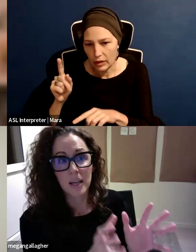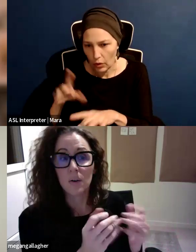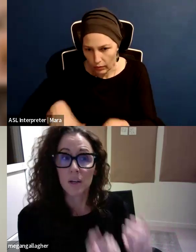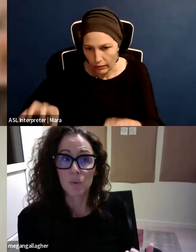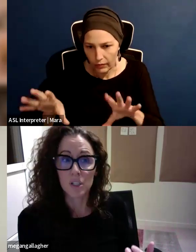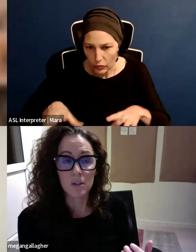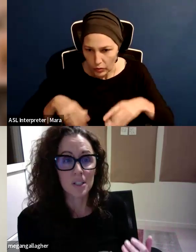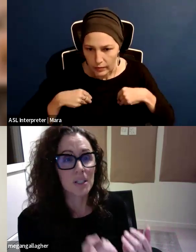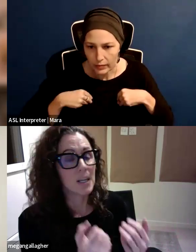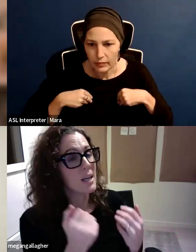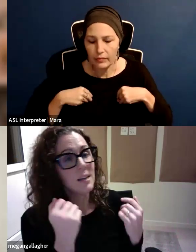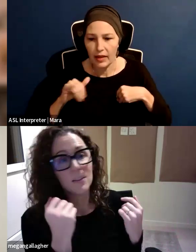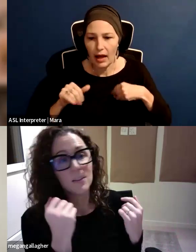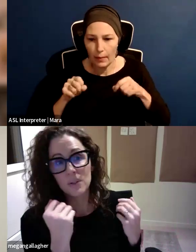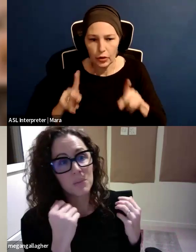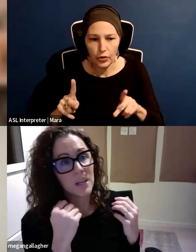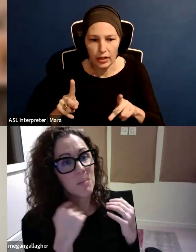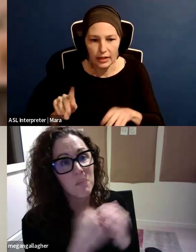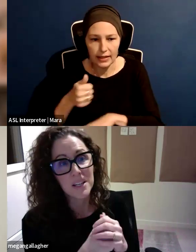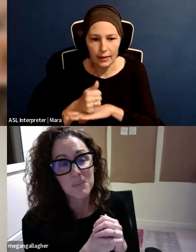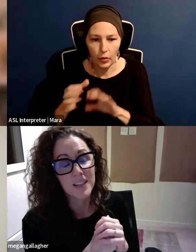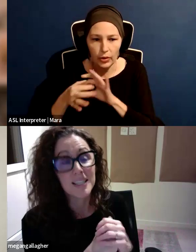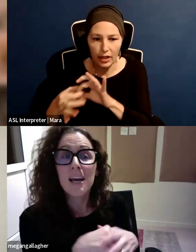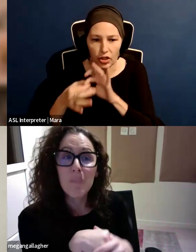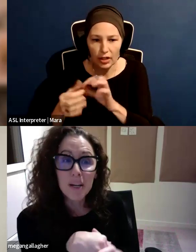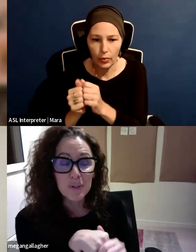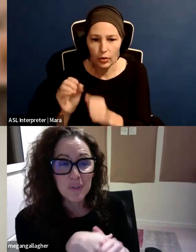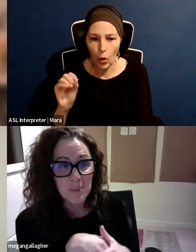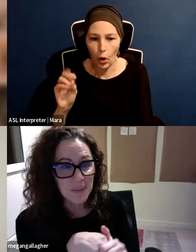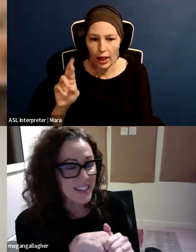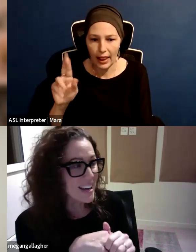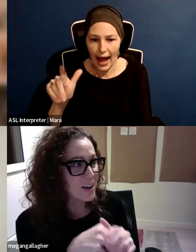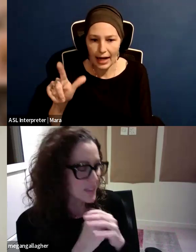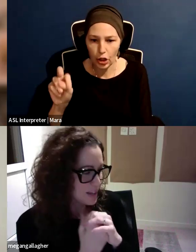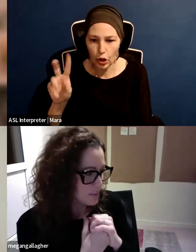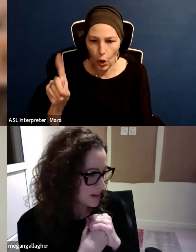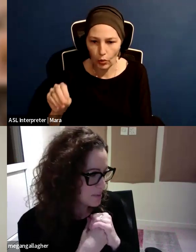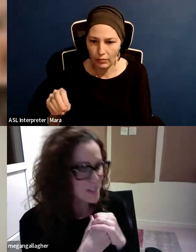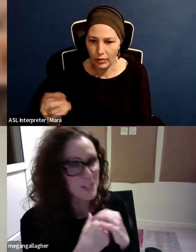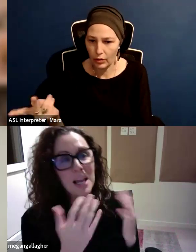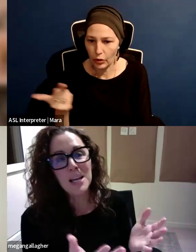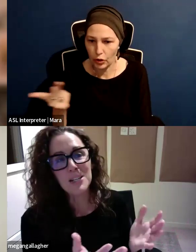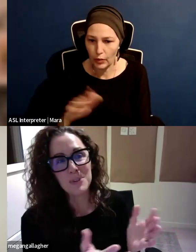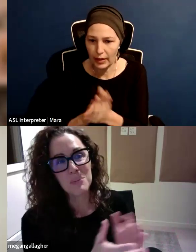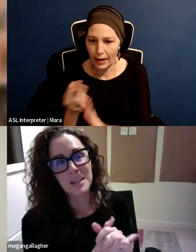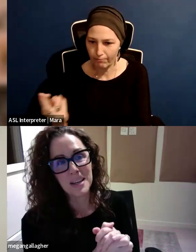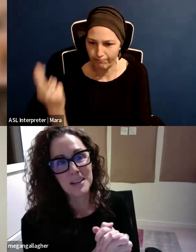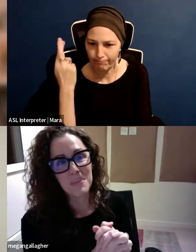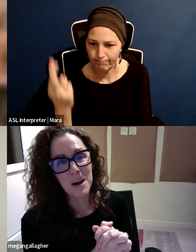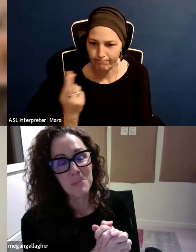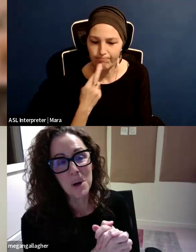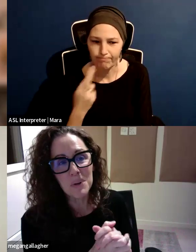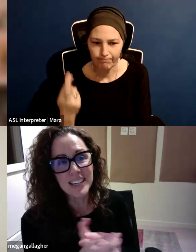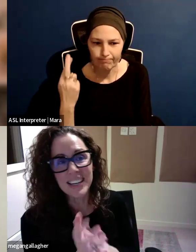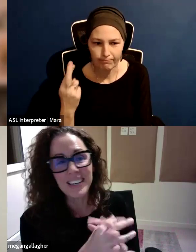with Orlando any more seriously. The two of them became best buds. Michael's filming right now. I don't think he would mind me mentioning. He's filming